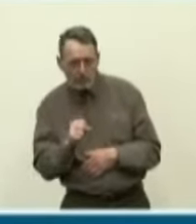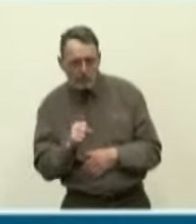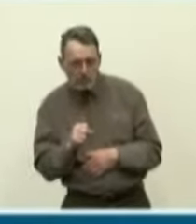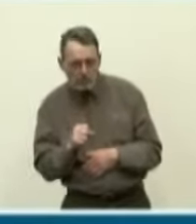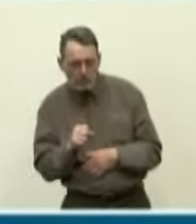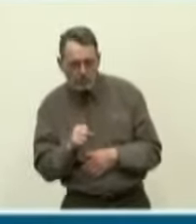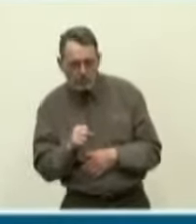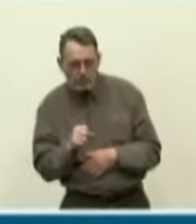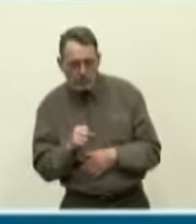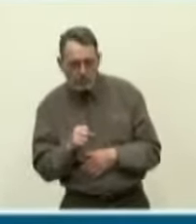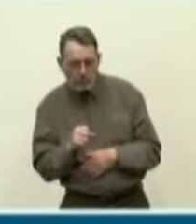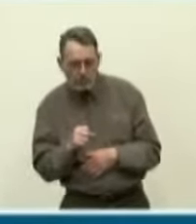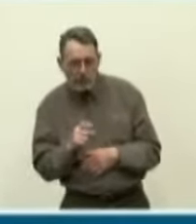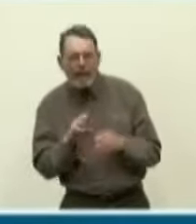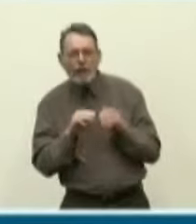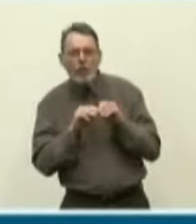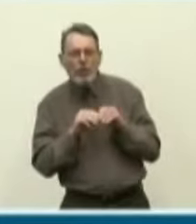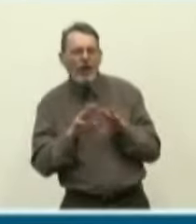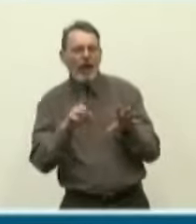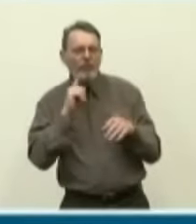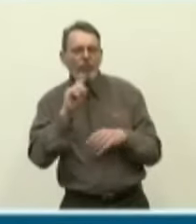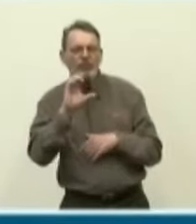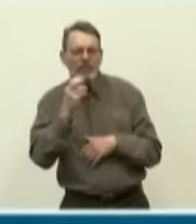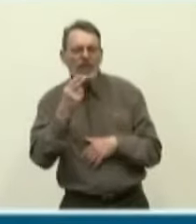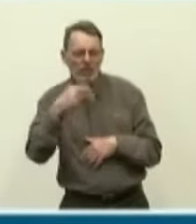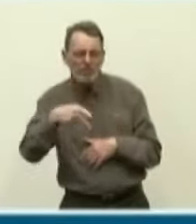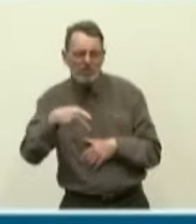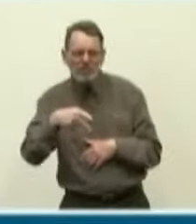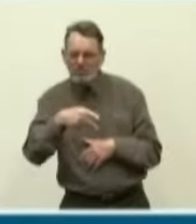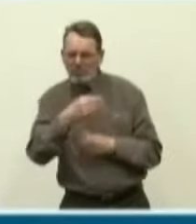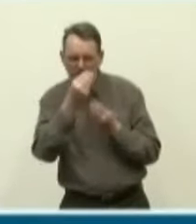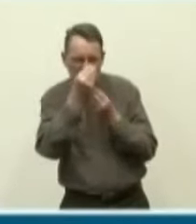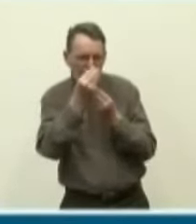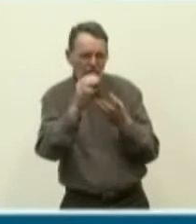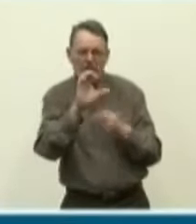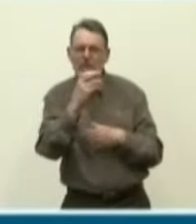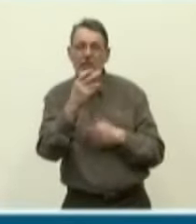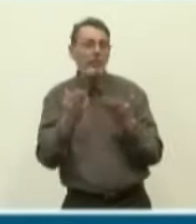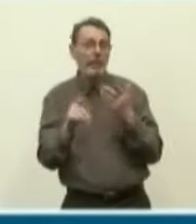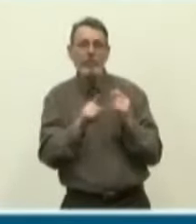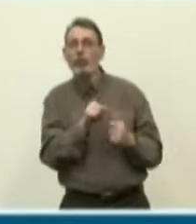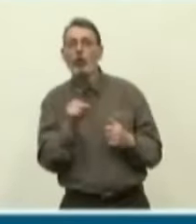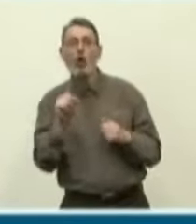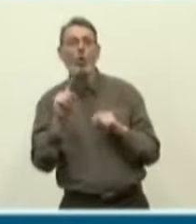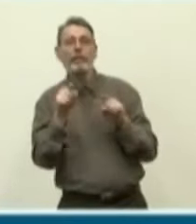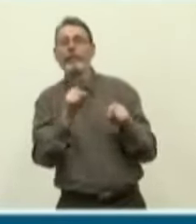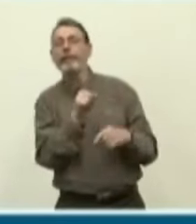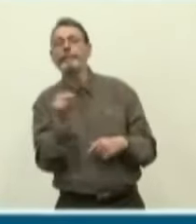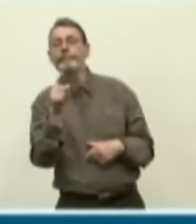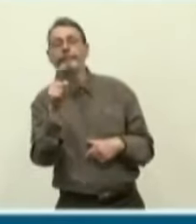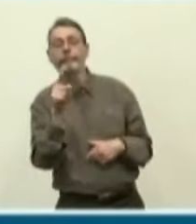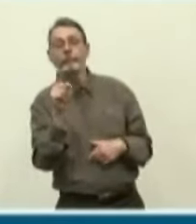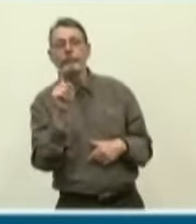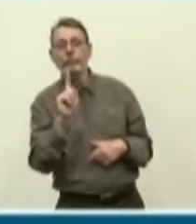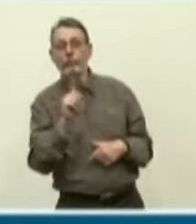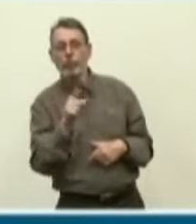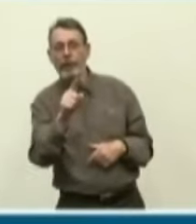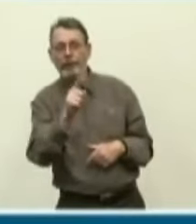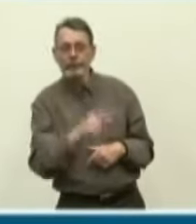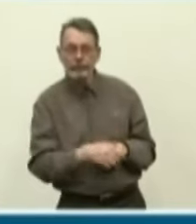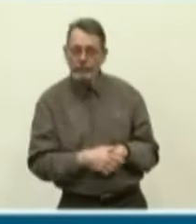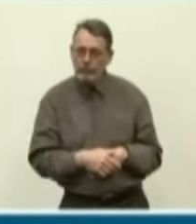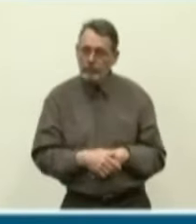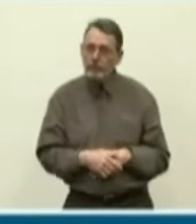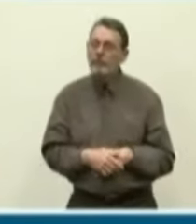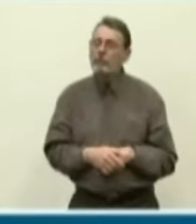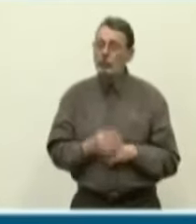Yes. Copy, dispatch. Can you put that out for CHP? That vehicle might be going towards the area. Copy. Dispatch, I have a 408 come off Jack